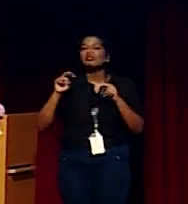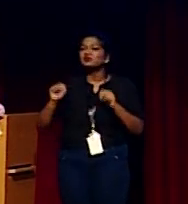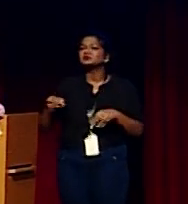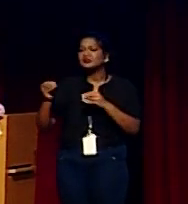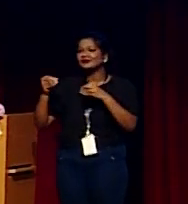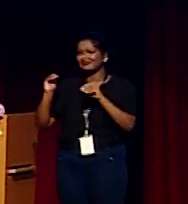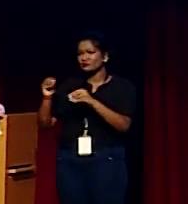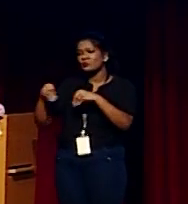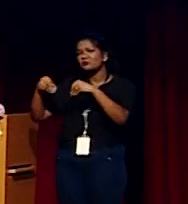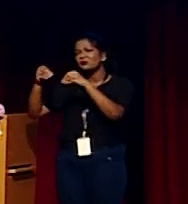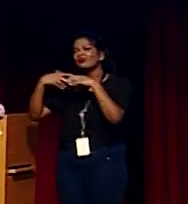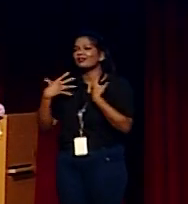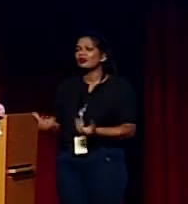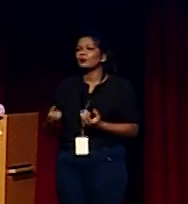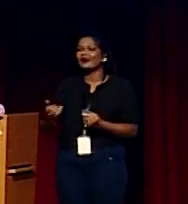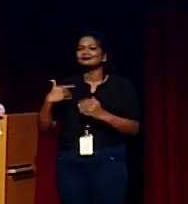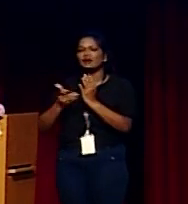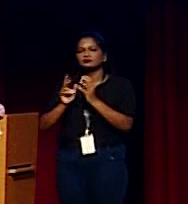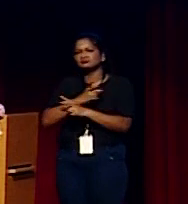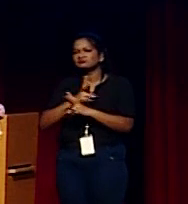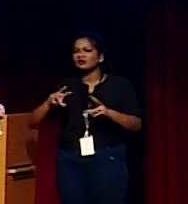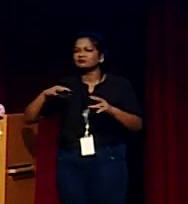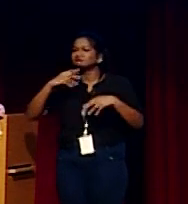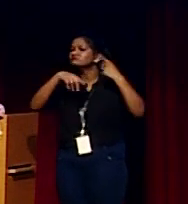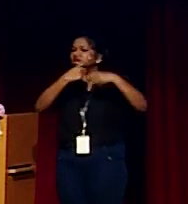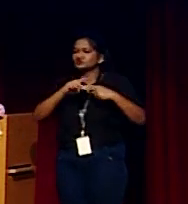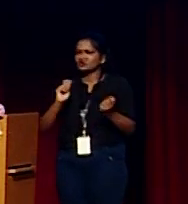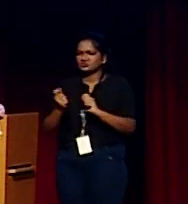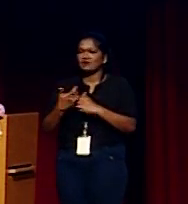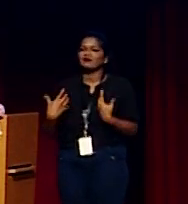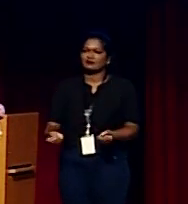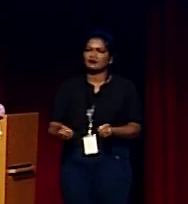teach much LaTeX. That comes in maybe once you start with